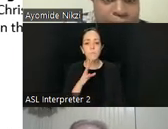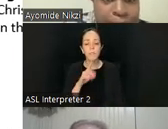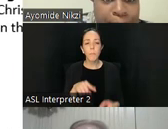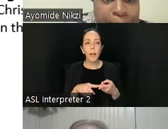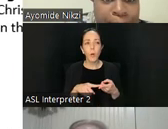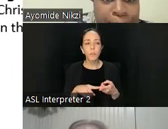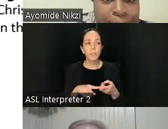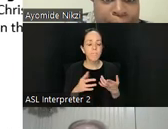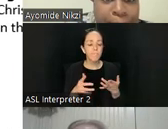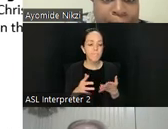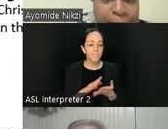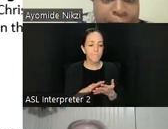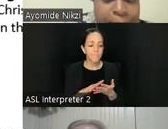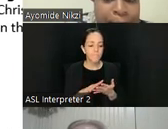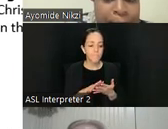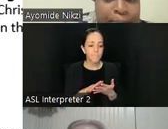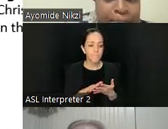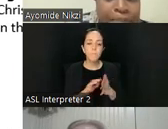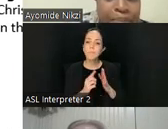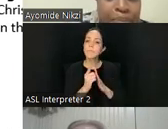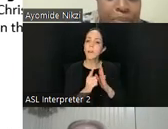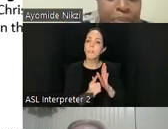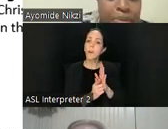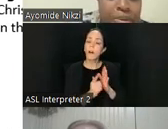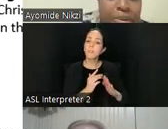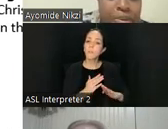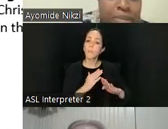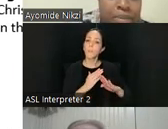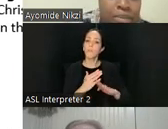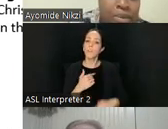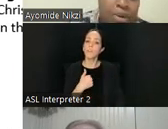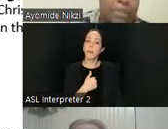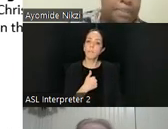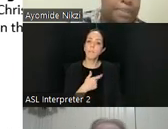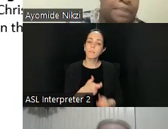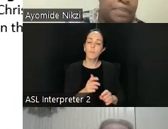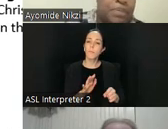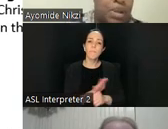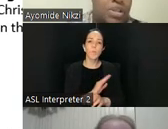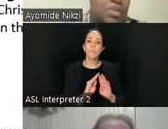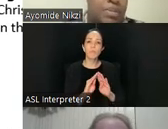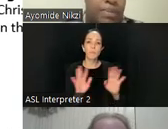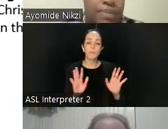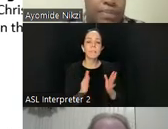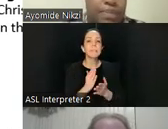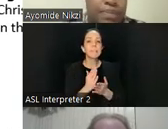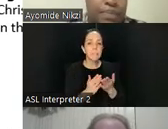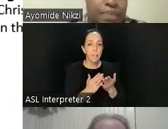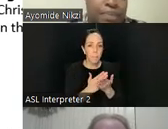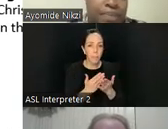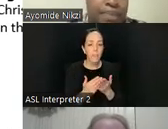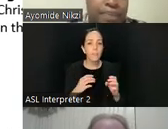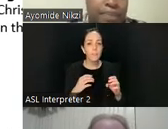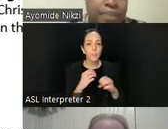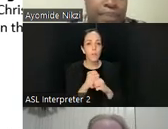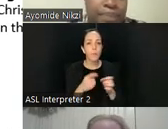I was thinking about like laws that might prevent us from being fully transparent. Okay. Like limitations that are not